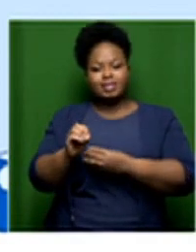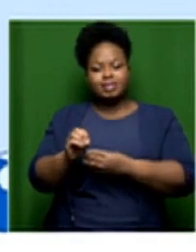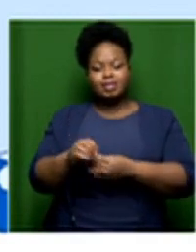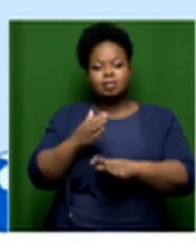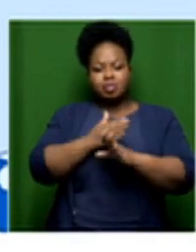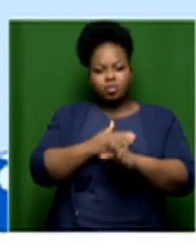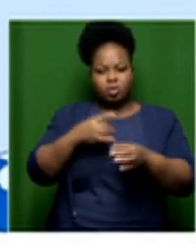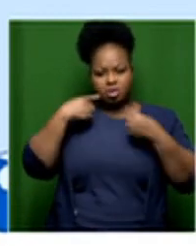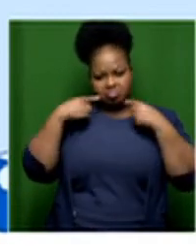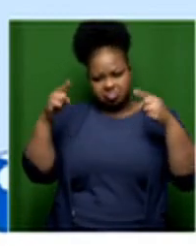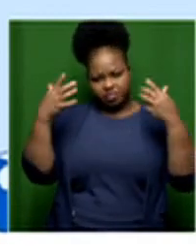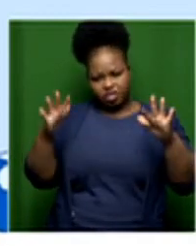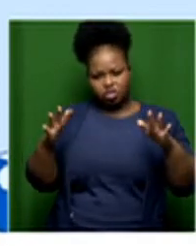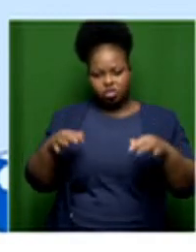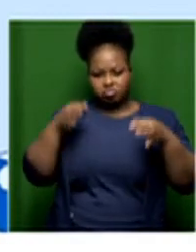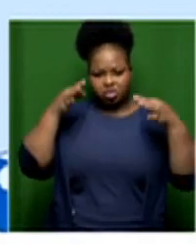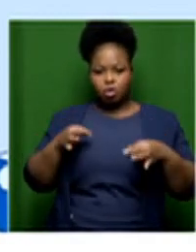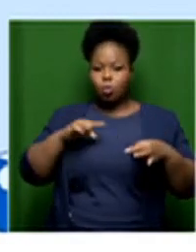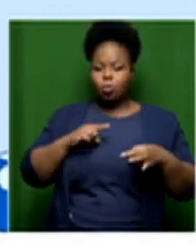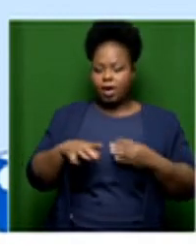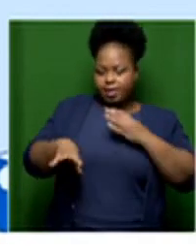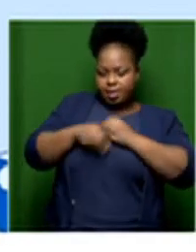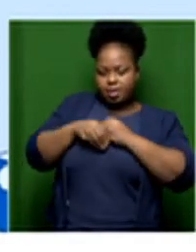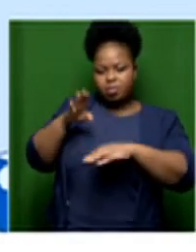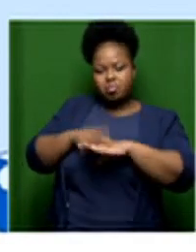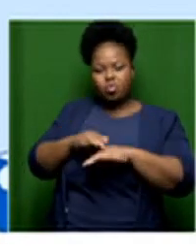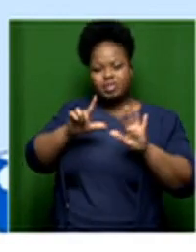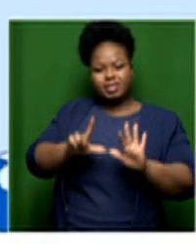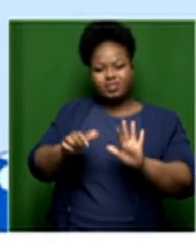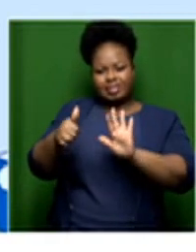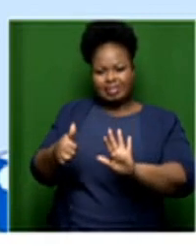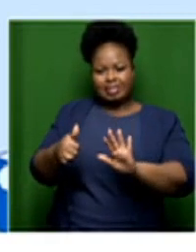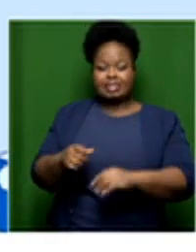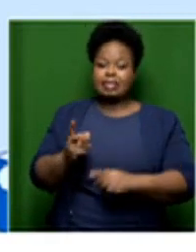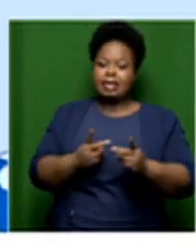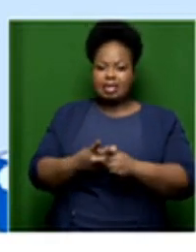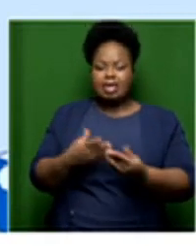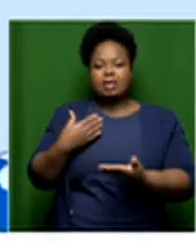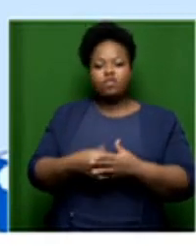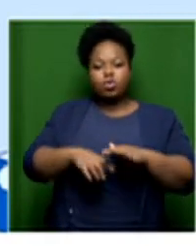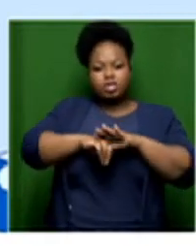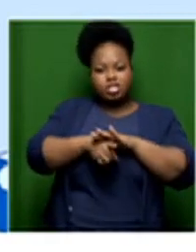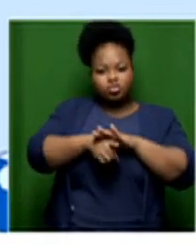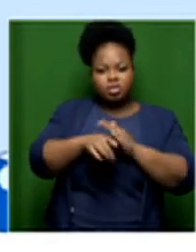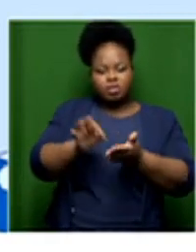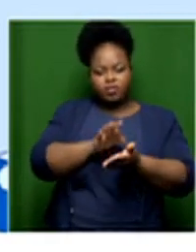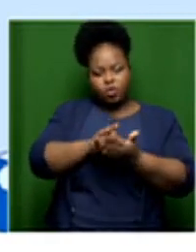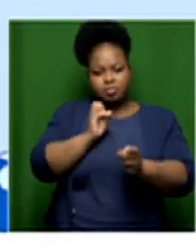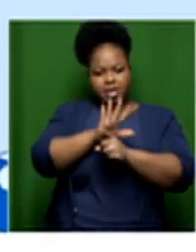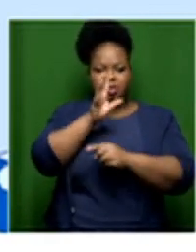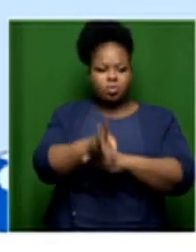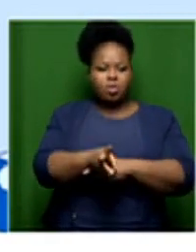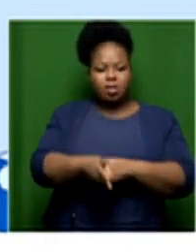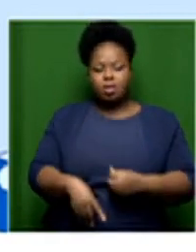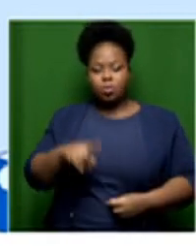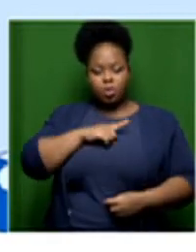been determined, because there are 76 new wards, there are implications on our voting district. The IEC is